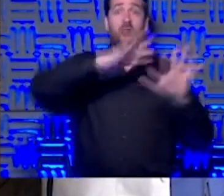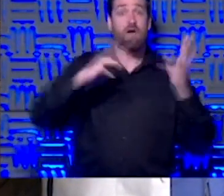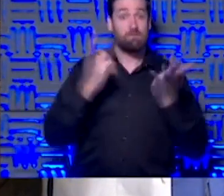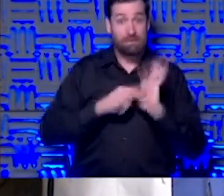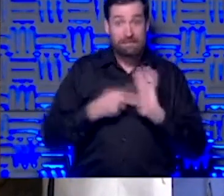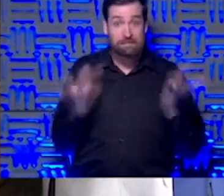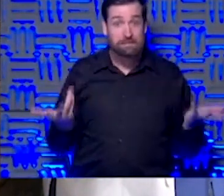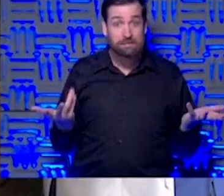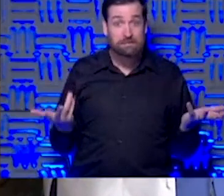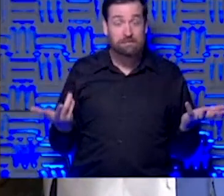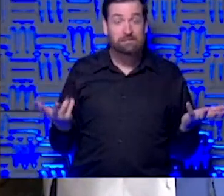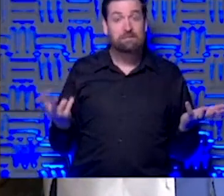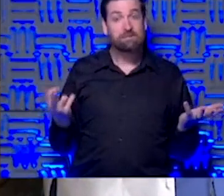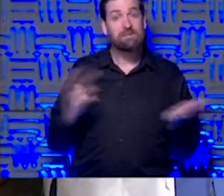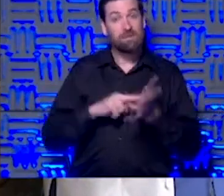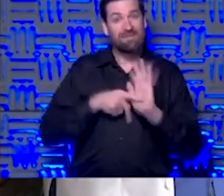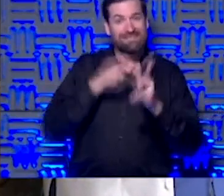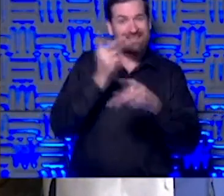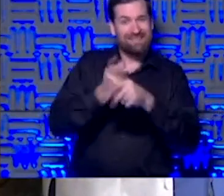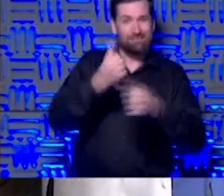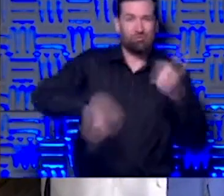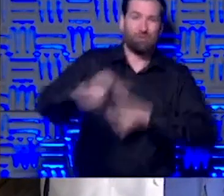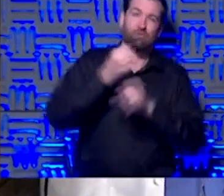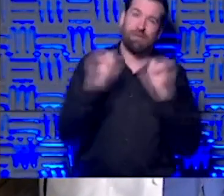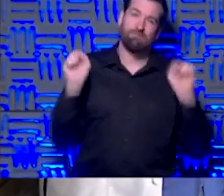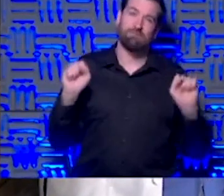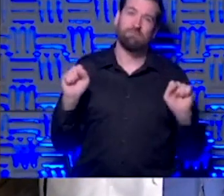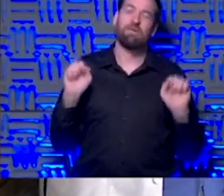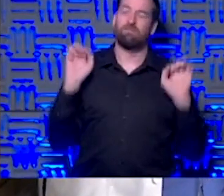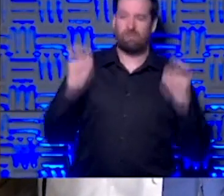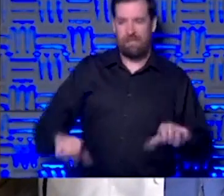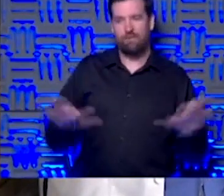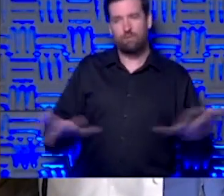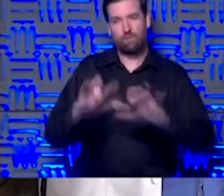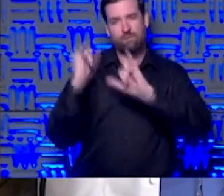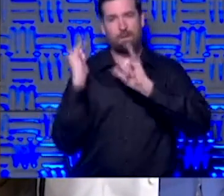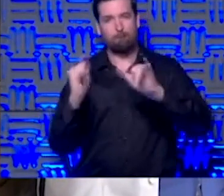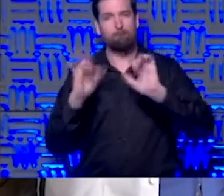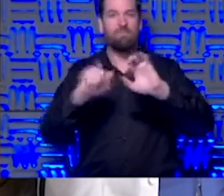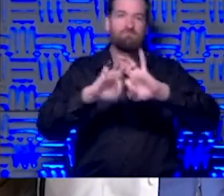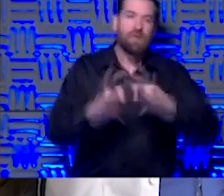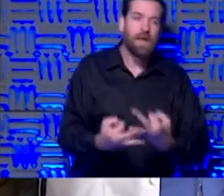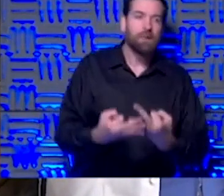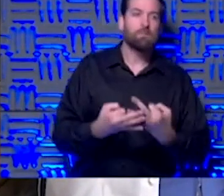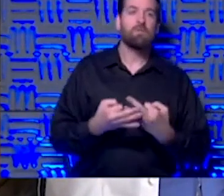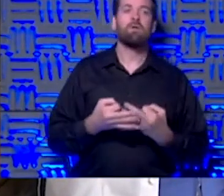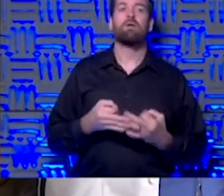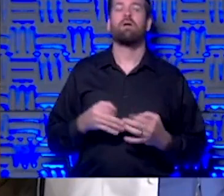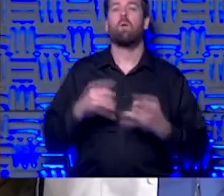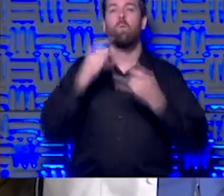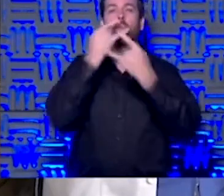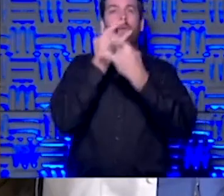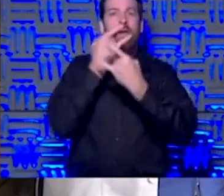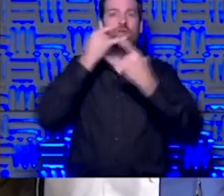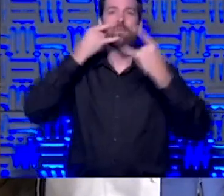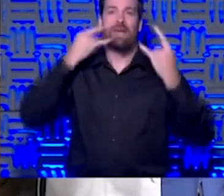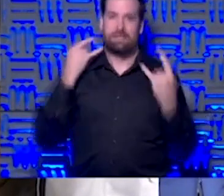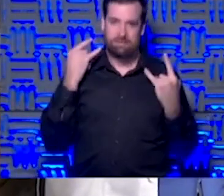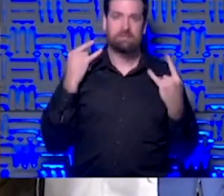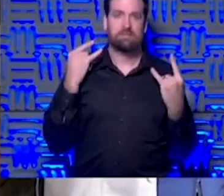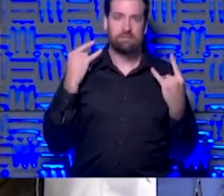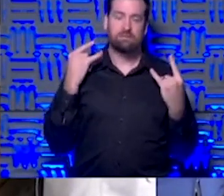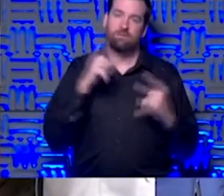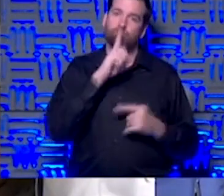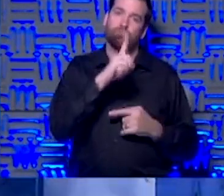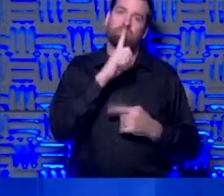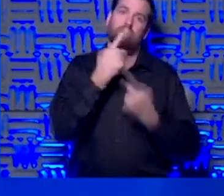means? It means we're keeping each other safe. You can do it too. Do it with your family. Do it for... Wear your mask. It really does